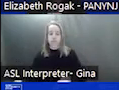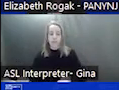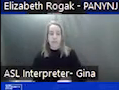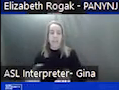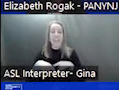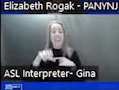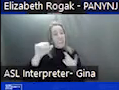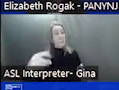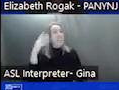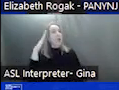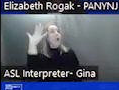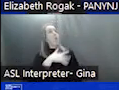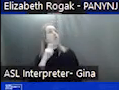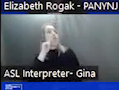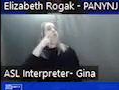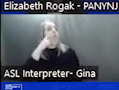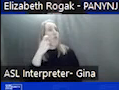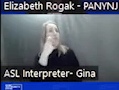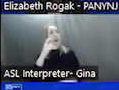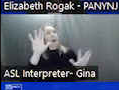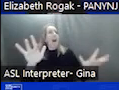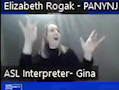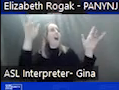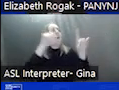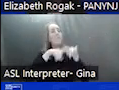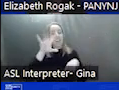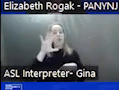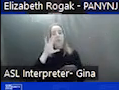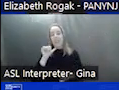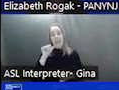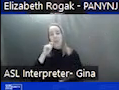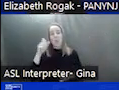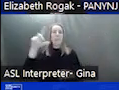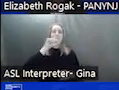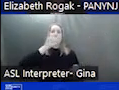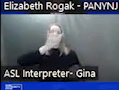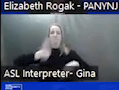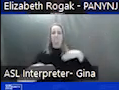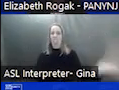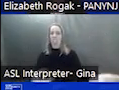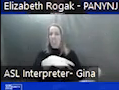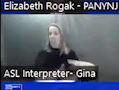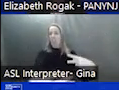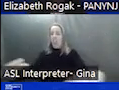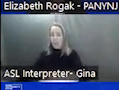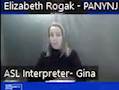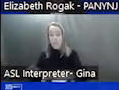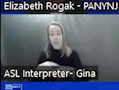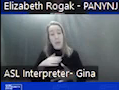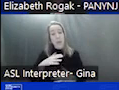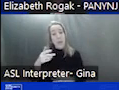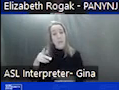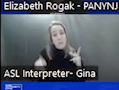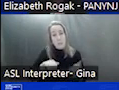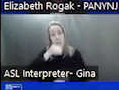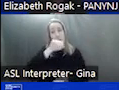bird friendly. People love birds because they're beautiful, they sing, and they bring joy. But most importantly, they are absolutely essential